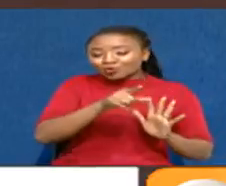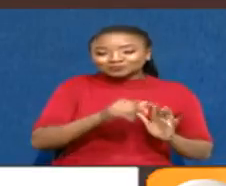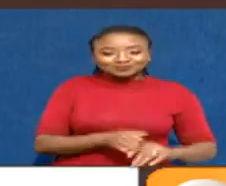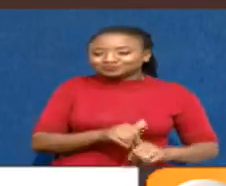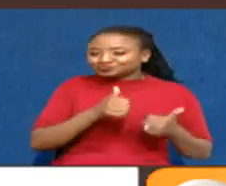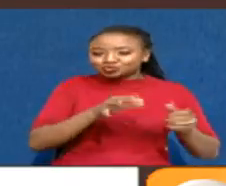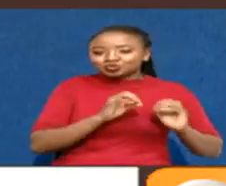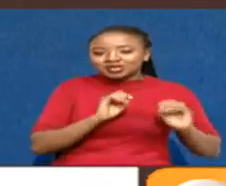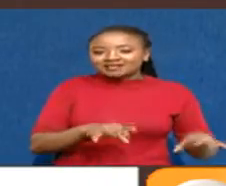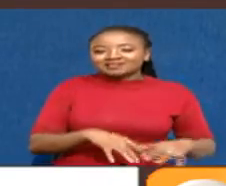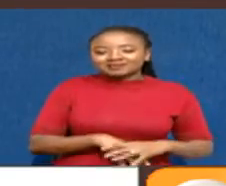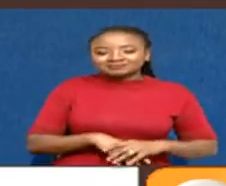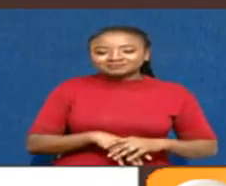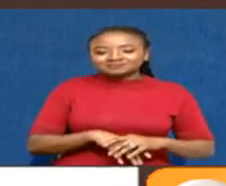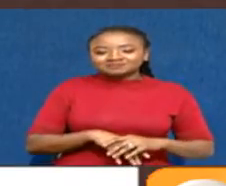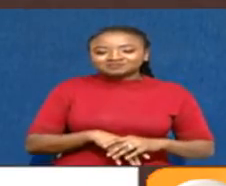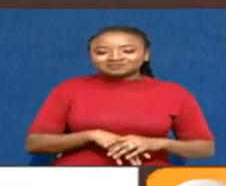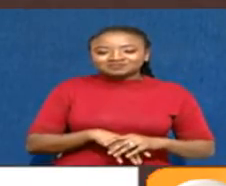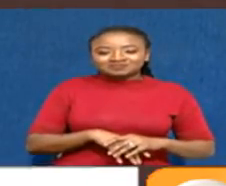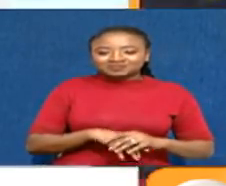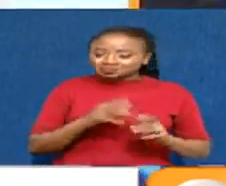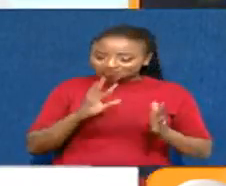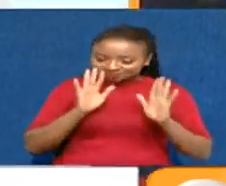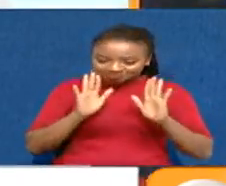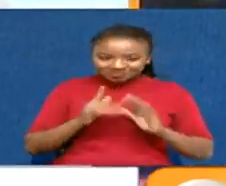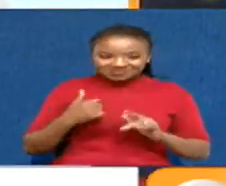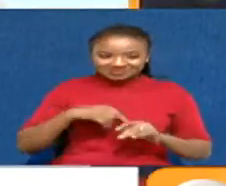should just be regulated and we should be protected.